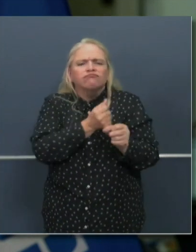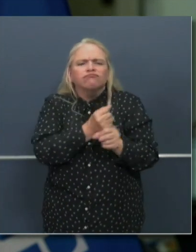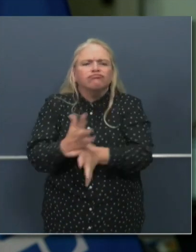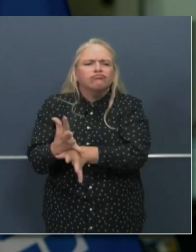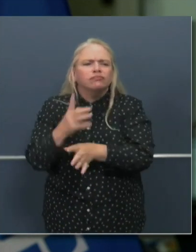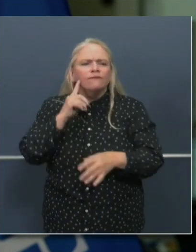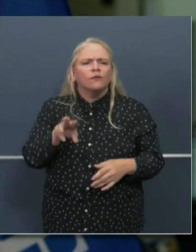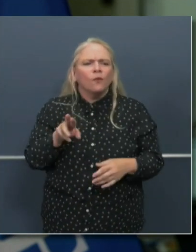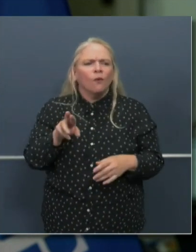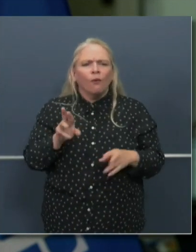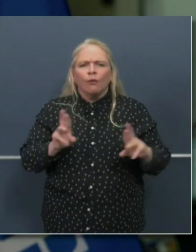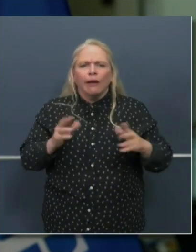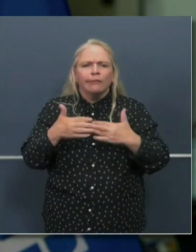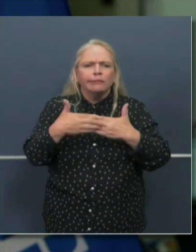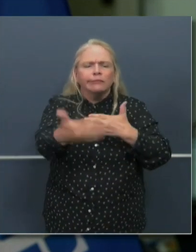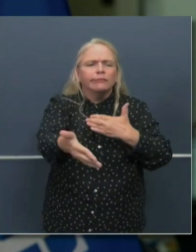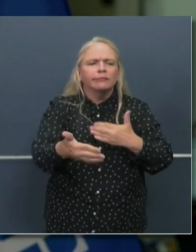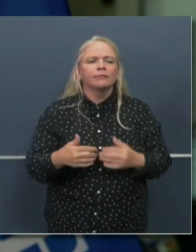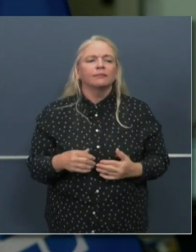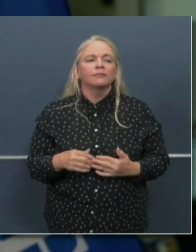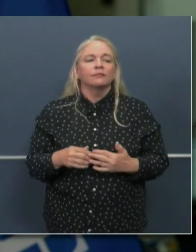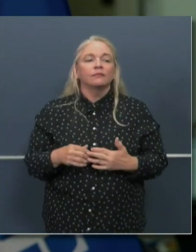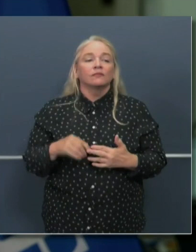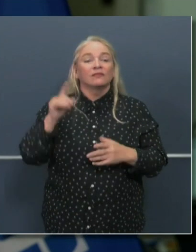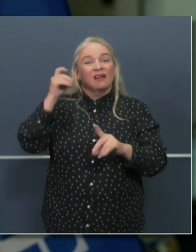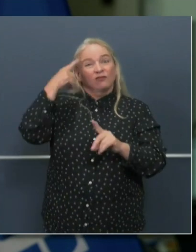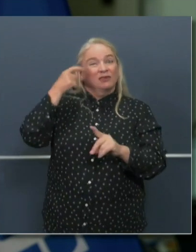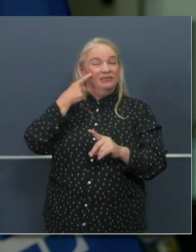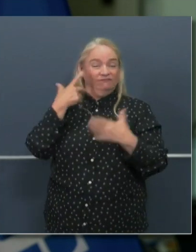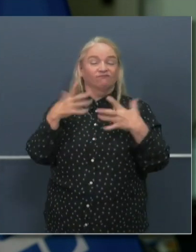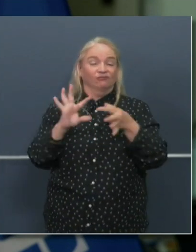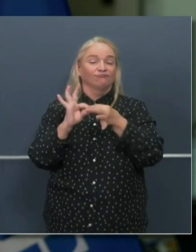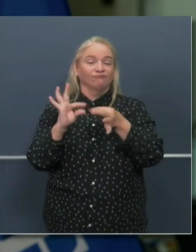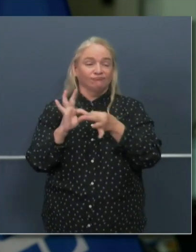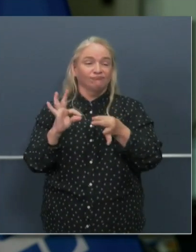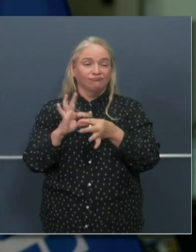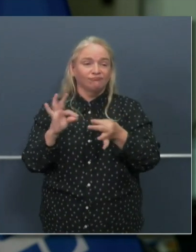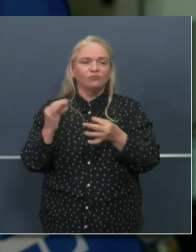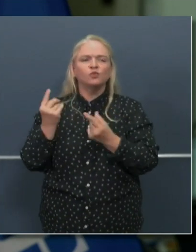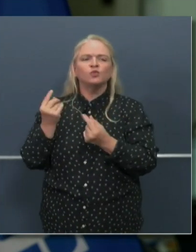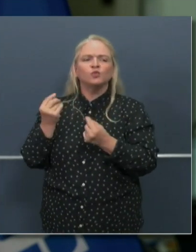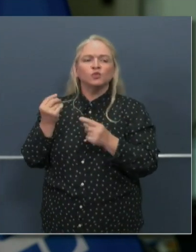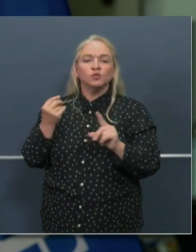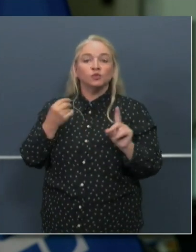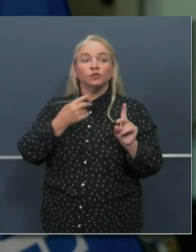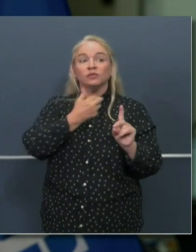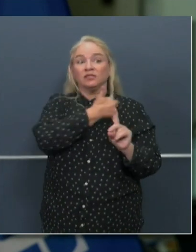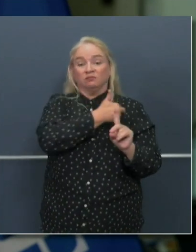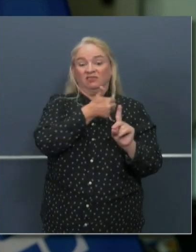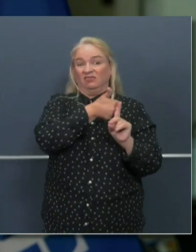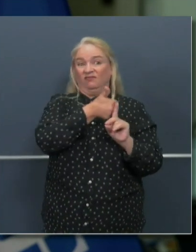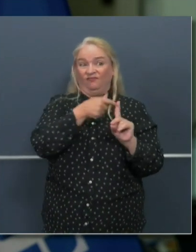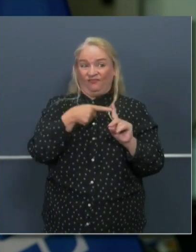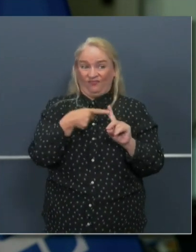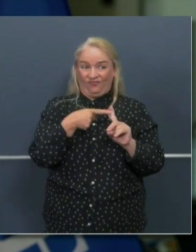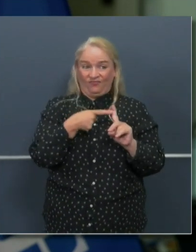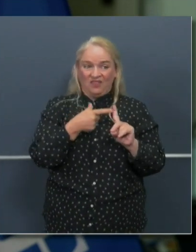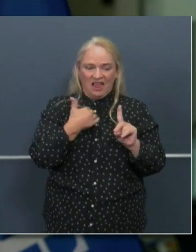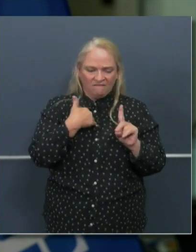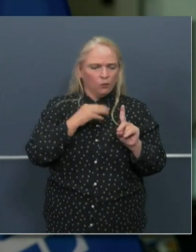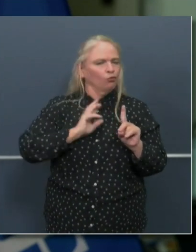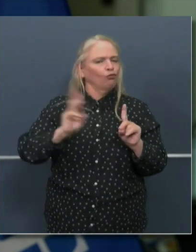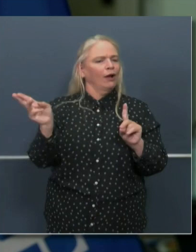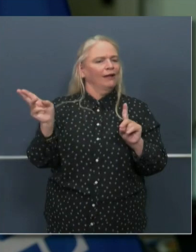really logistically, the governor has just talked about a number of things. Hospitals are being prepared and logistically prepared as